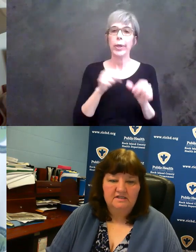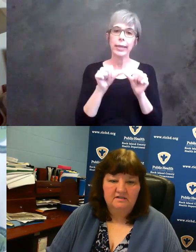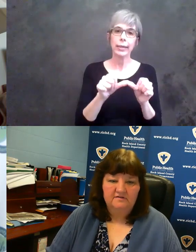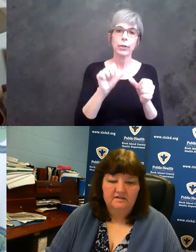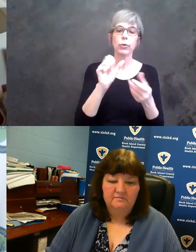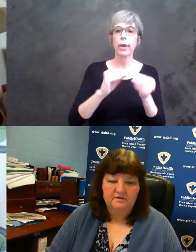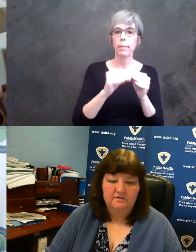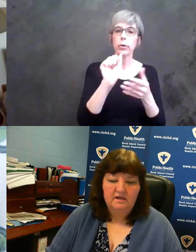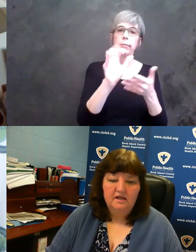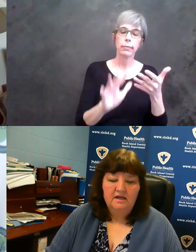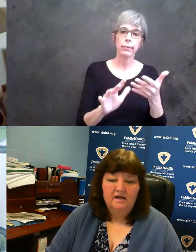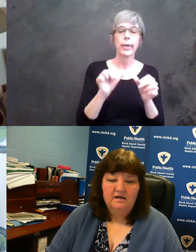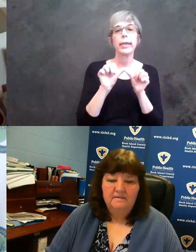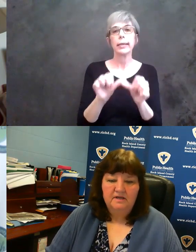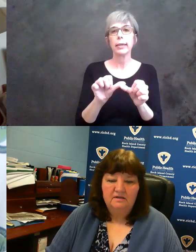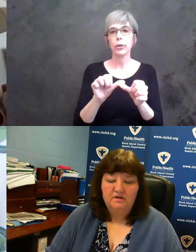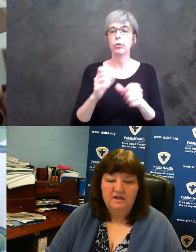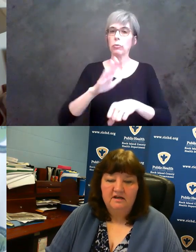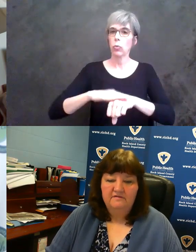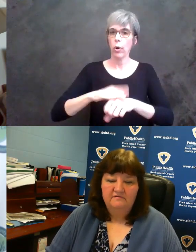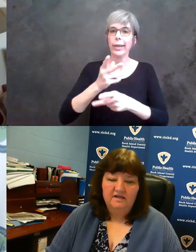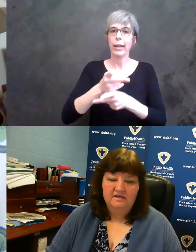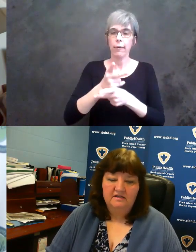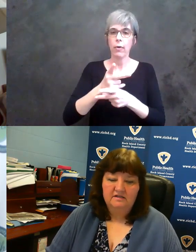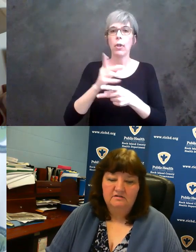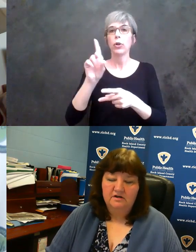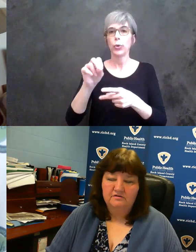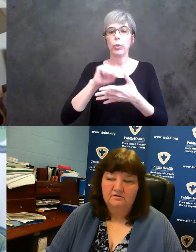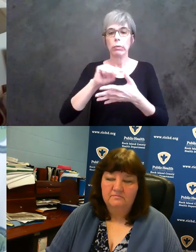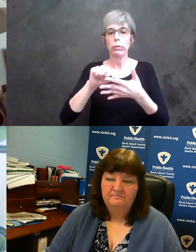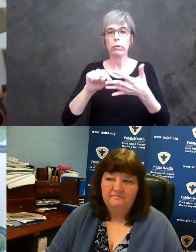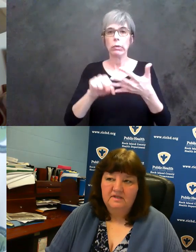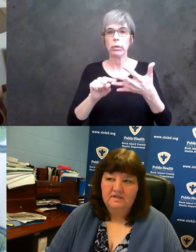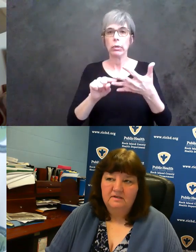or vaccine available. And we have invited, you know,